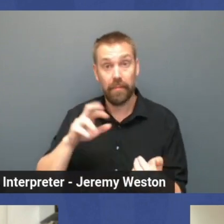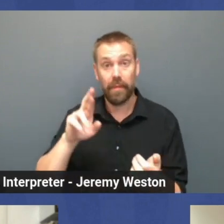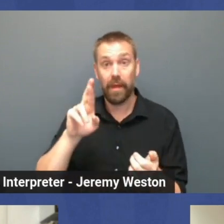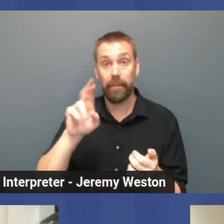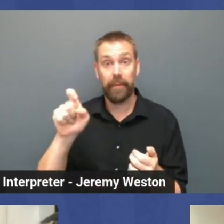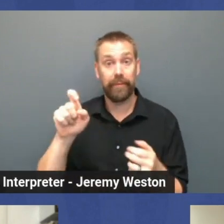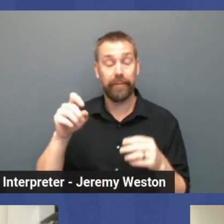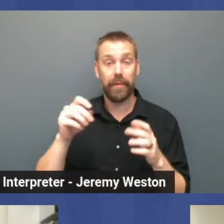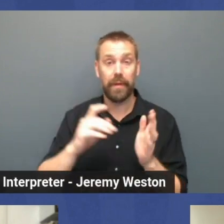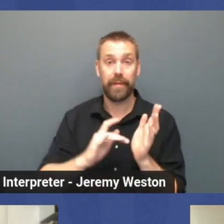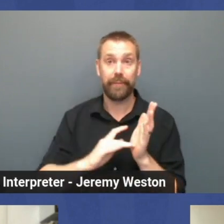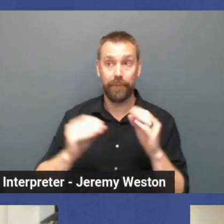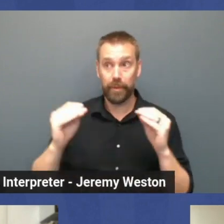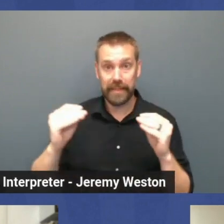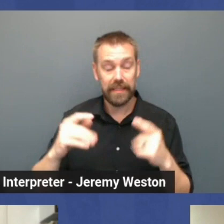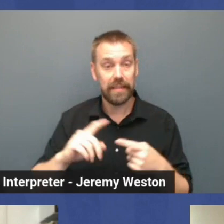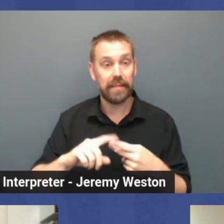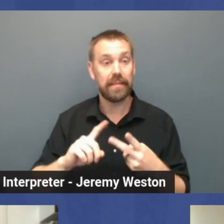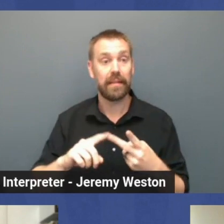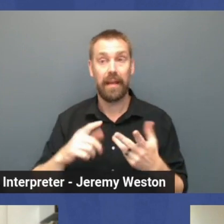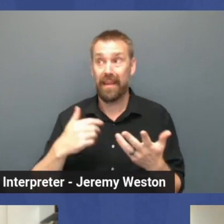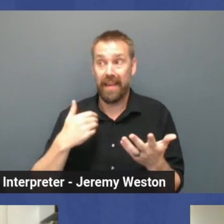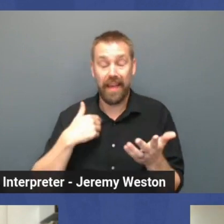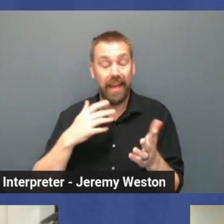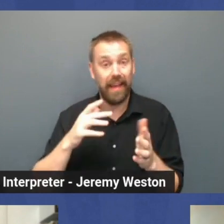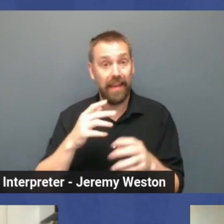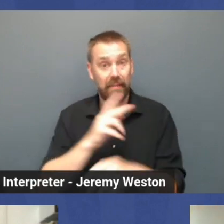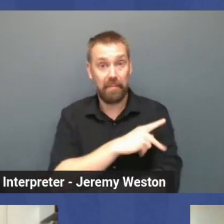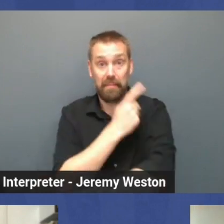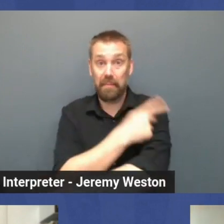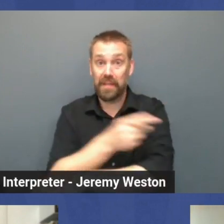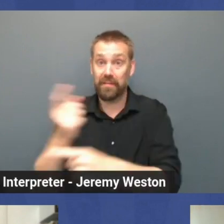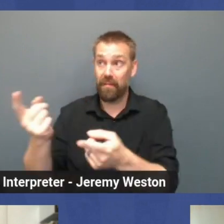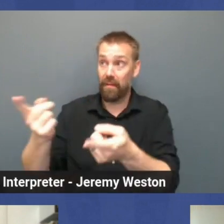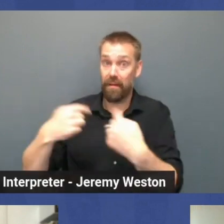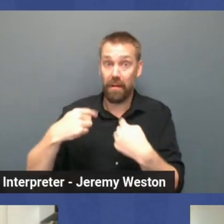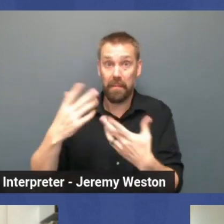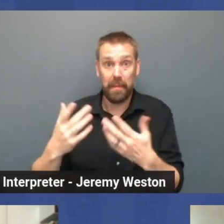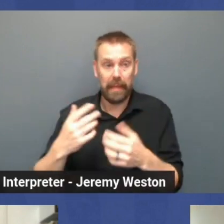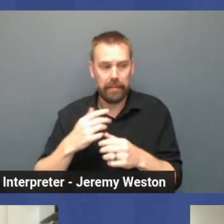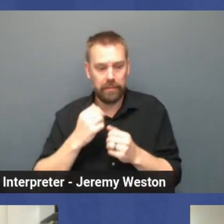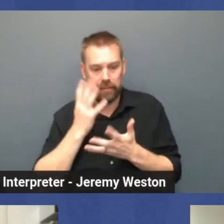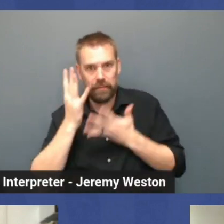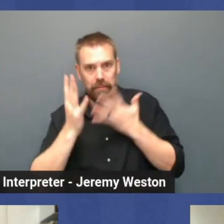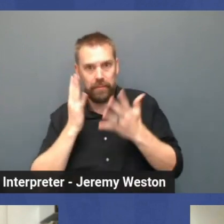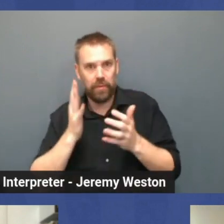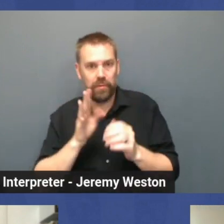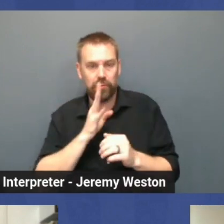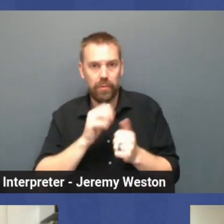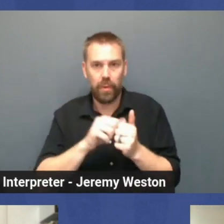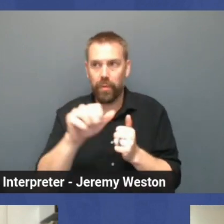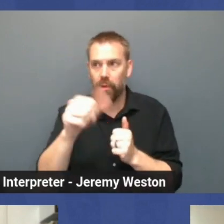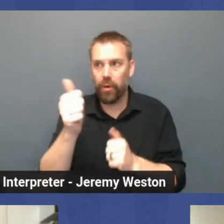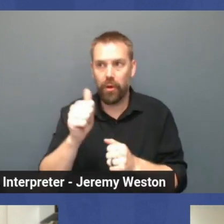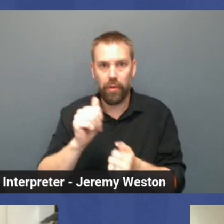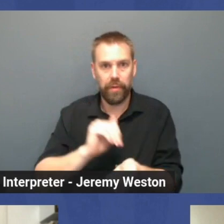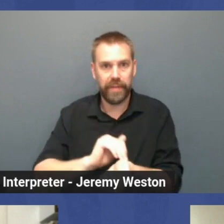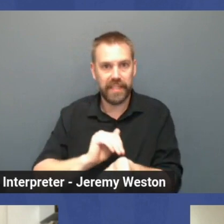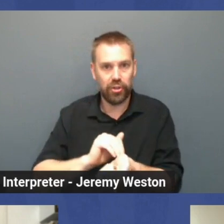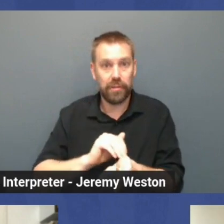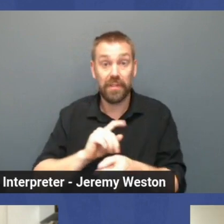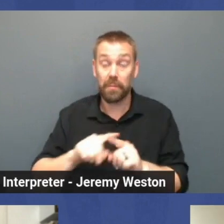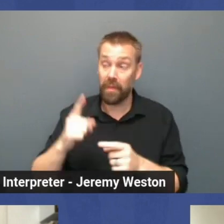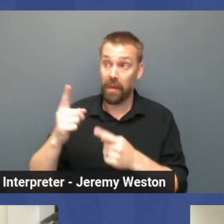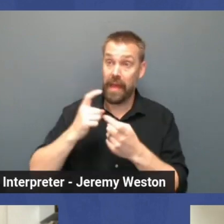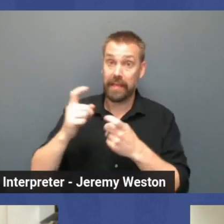sexual health. I have patients that come that may be too embarrassed to speak with their other physicians, but they're asking me about